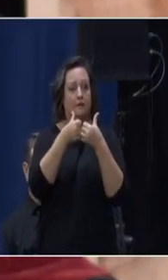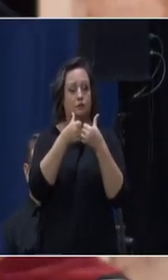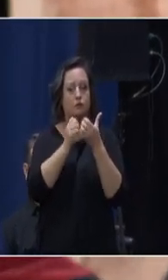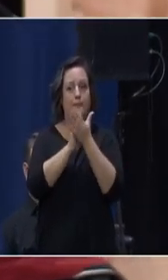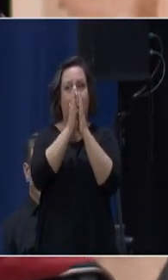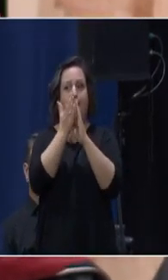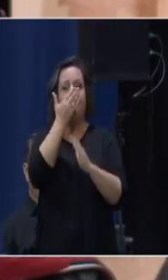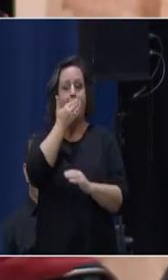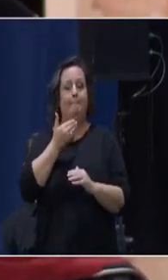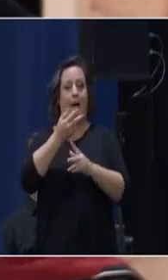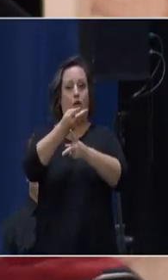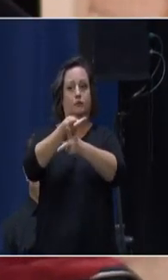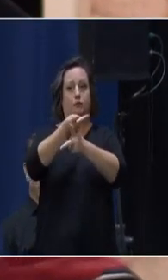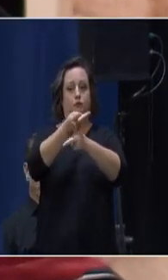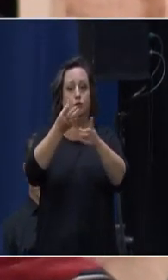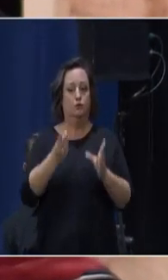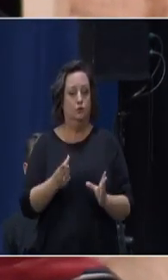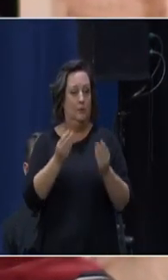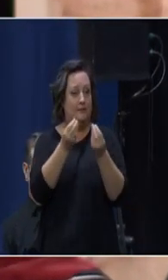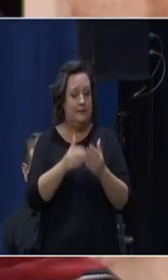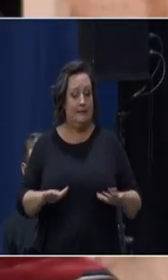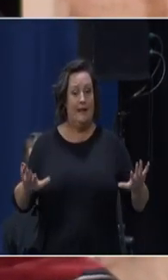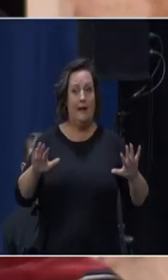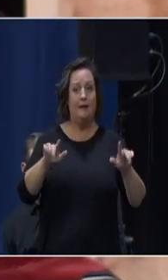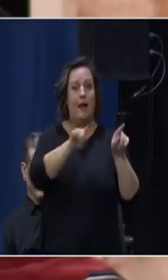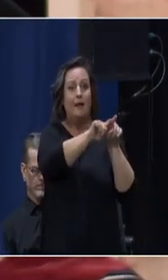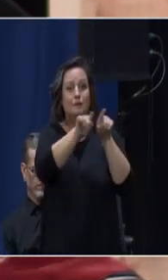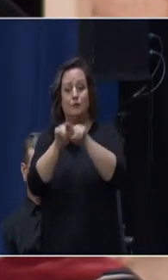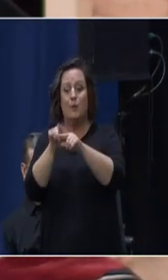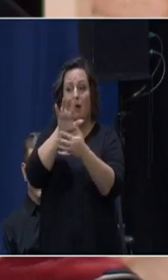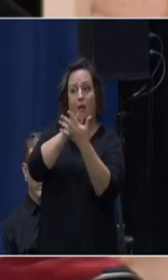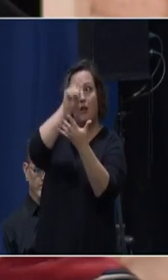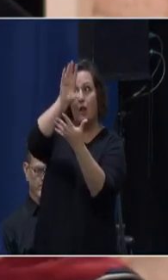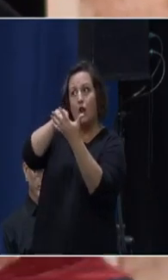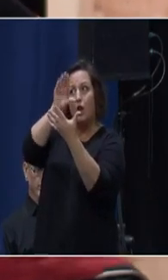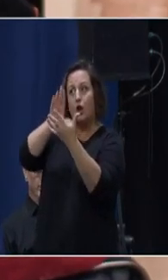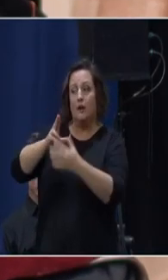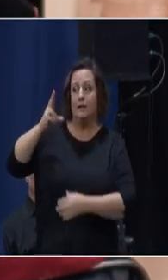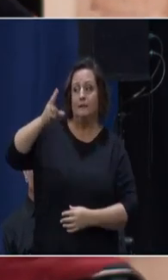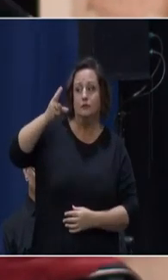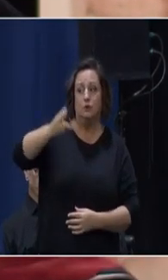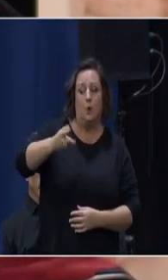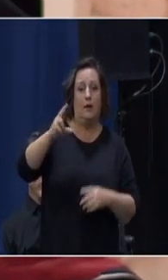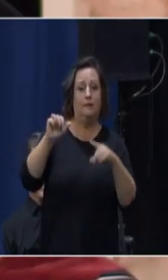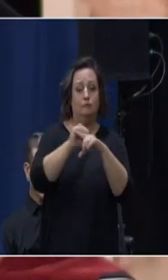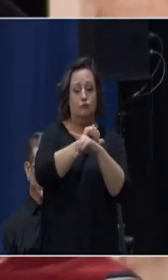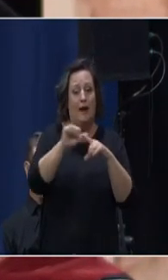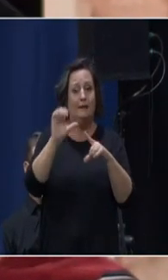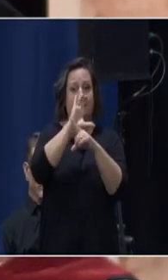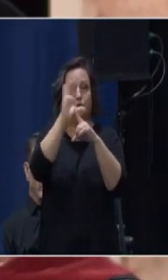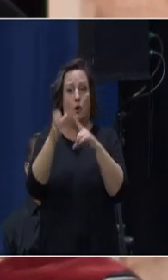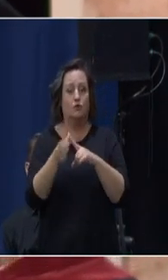we inhabit, as well as learn the stories and practices of Indigenous peoples' history and culture.